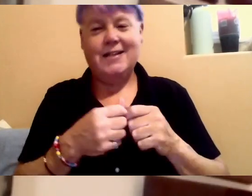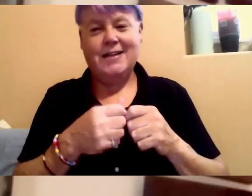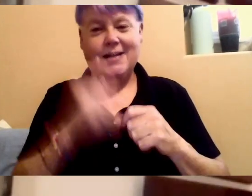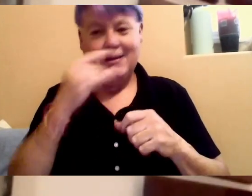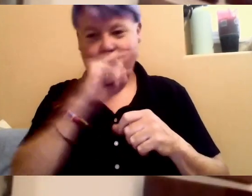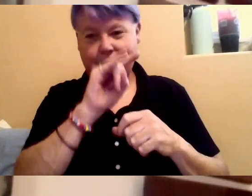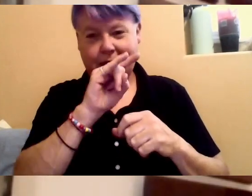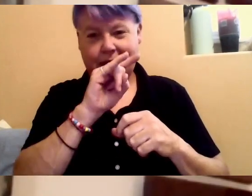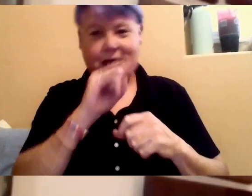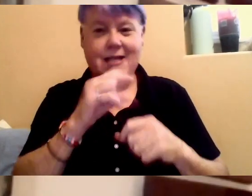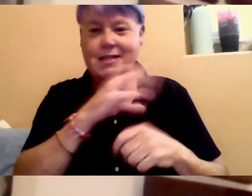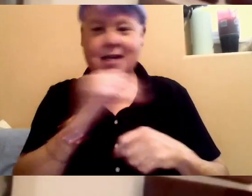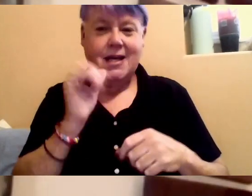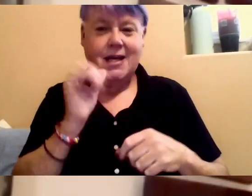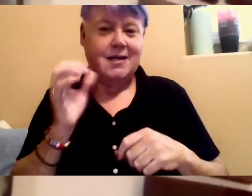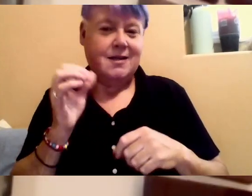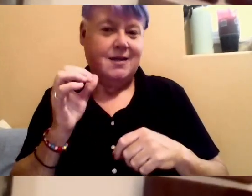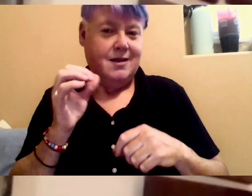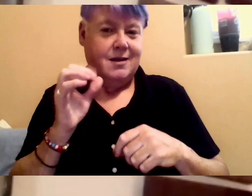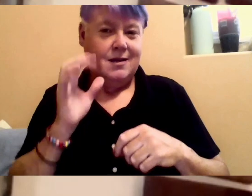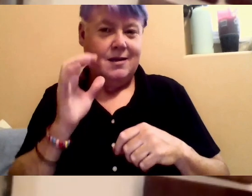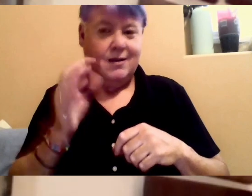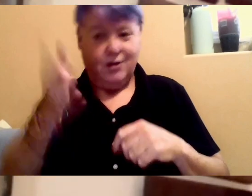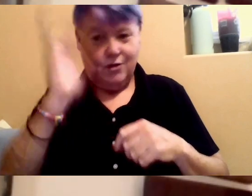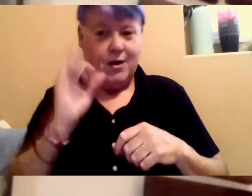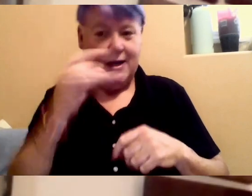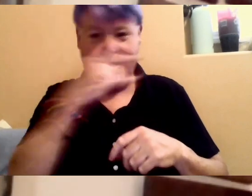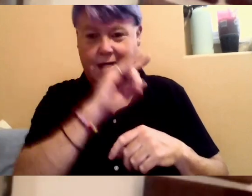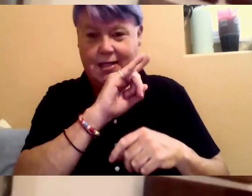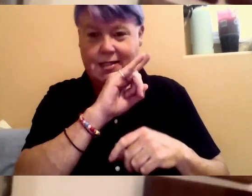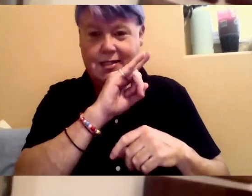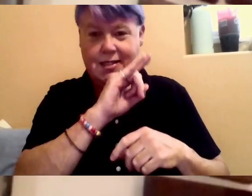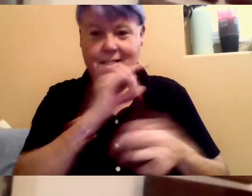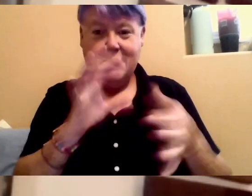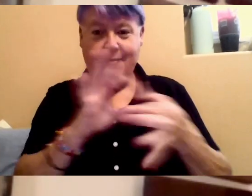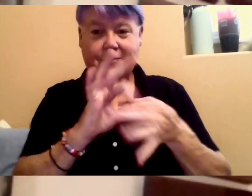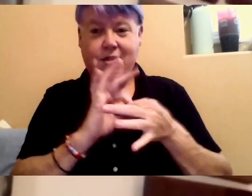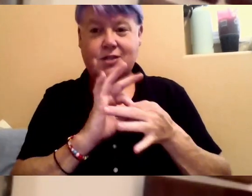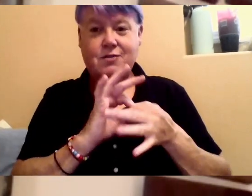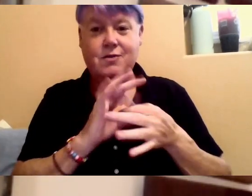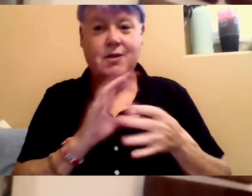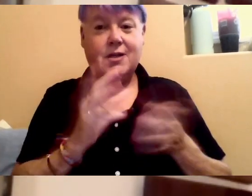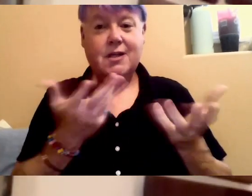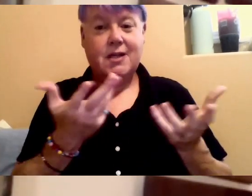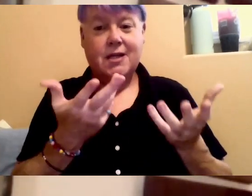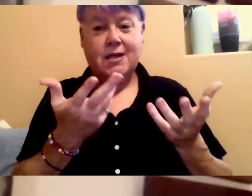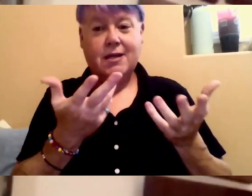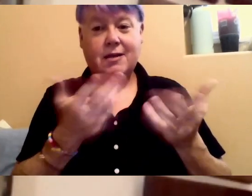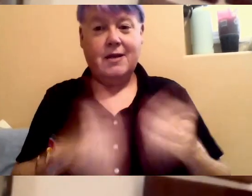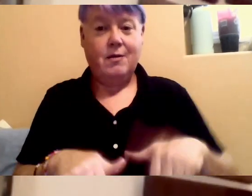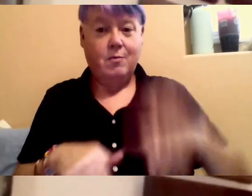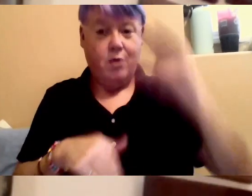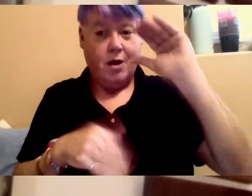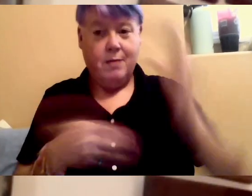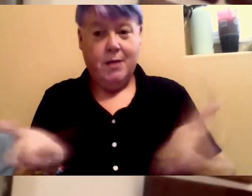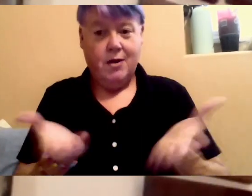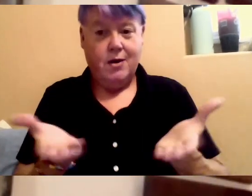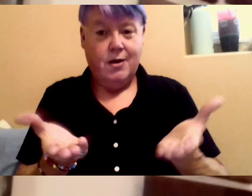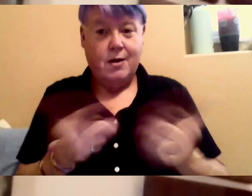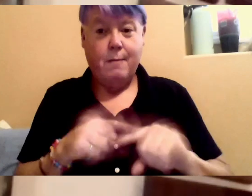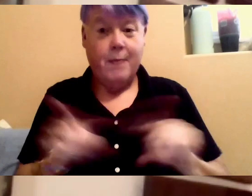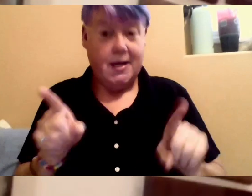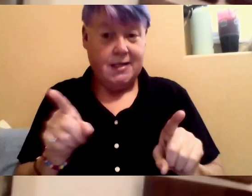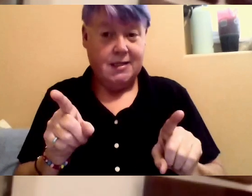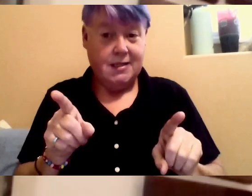grandkids are, they have joint nationality, but they were brought up here. But they